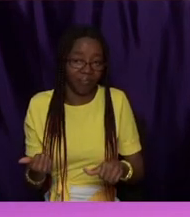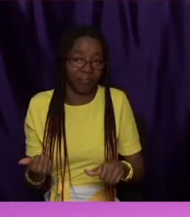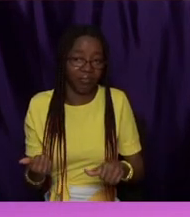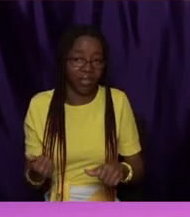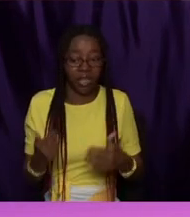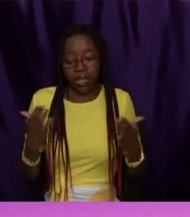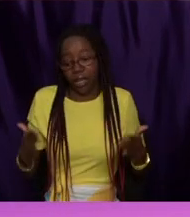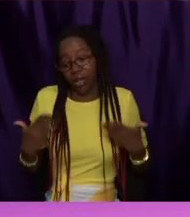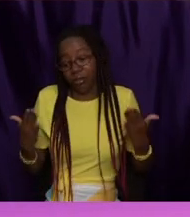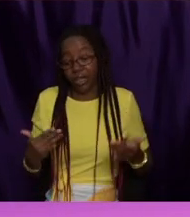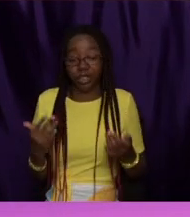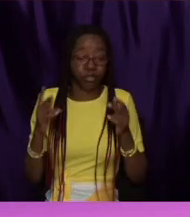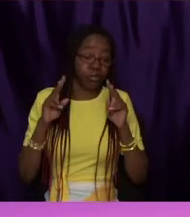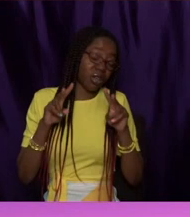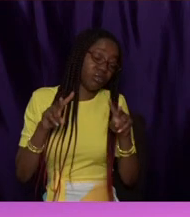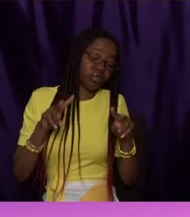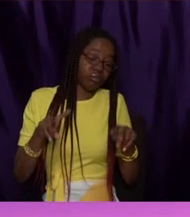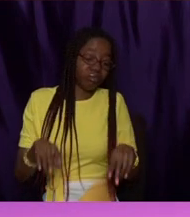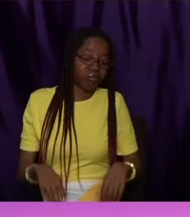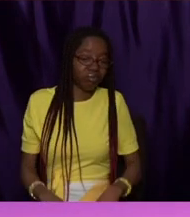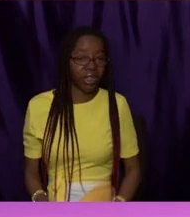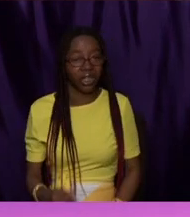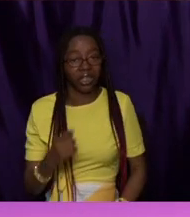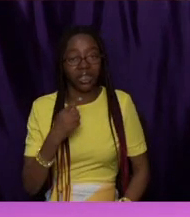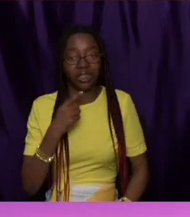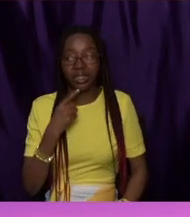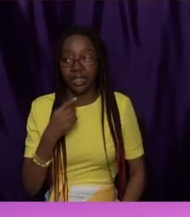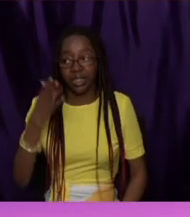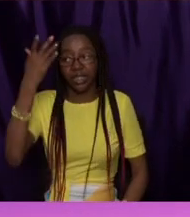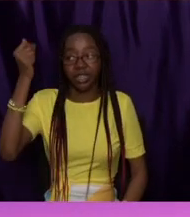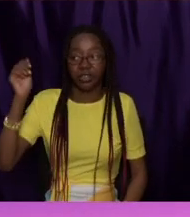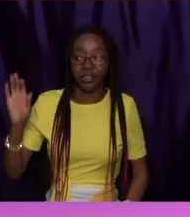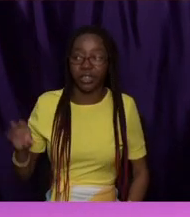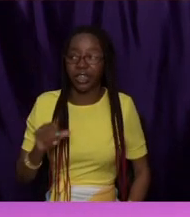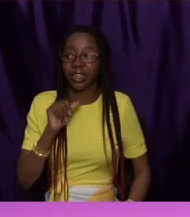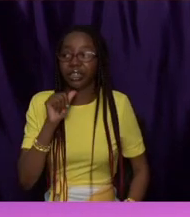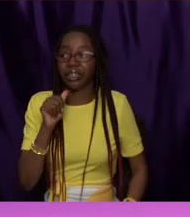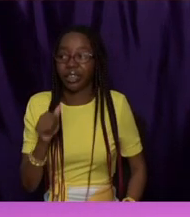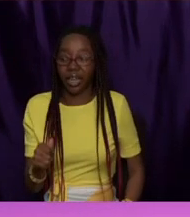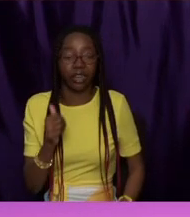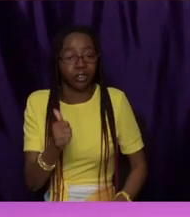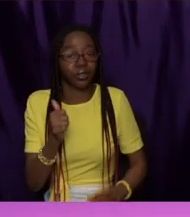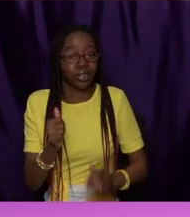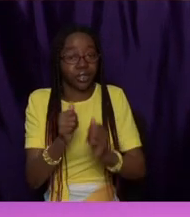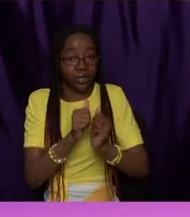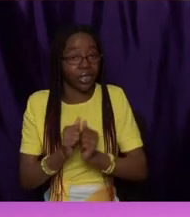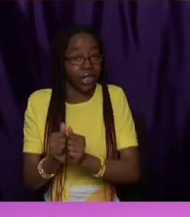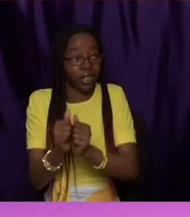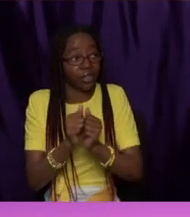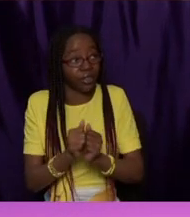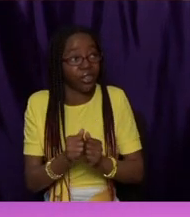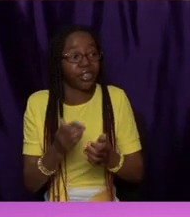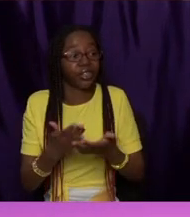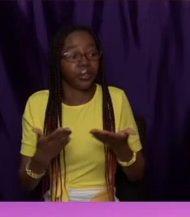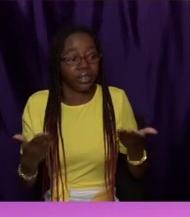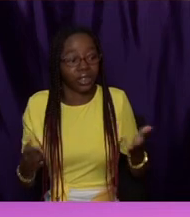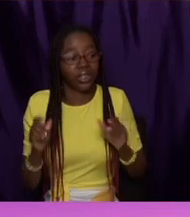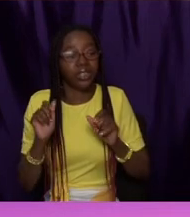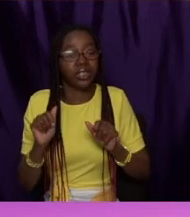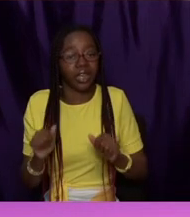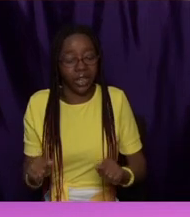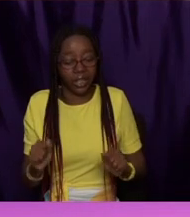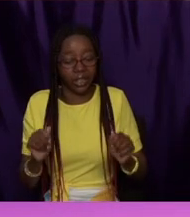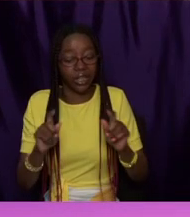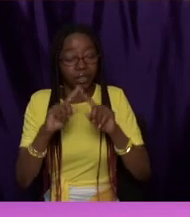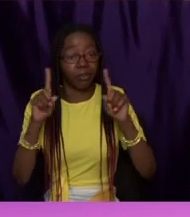I'm glad you're watching. But he says, forsake not the assembly of yourselves together. There's stuff I can get on my